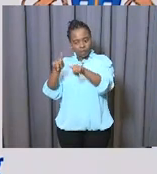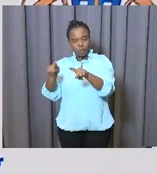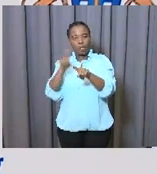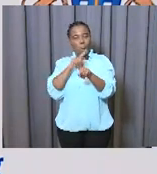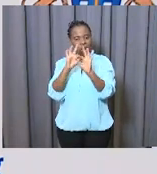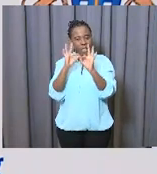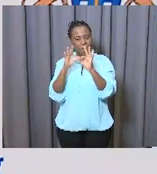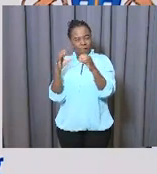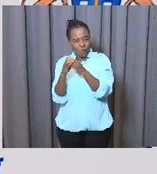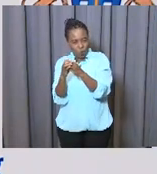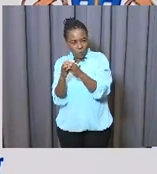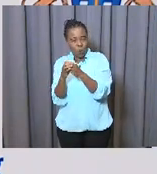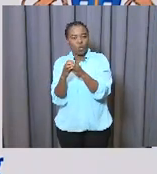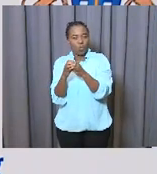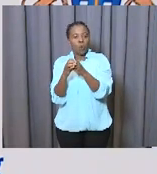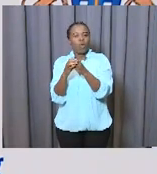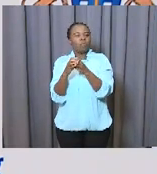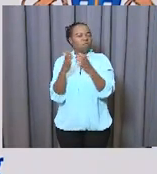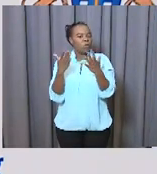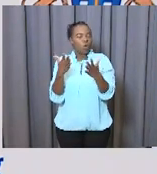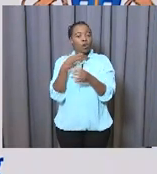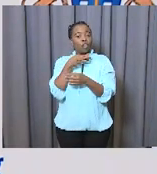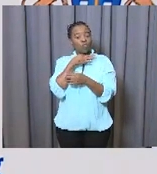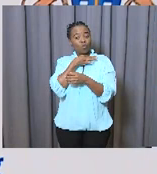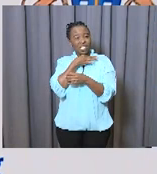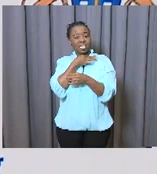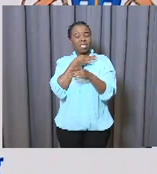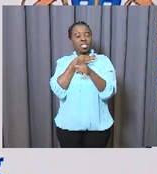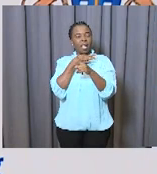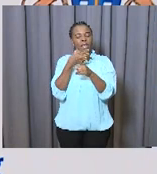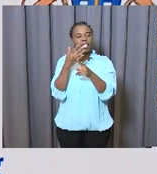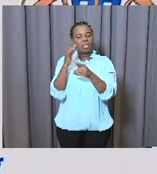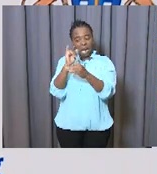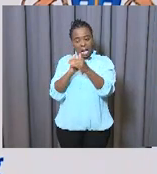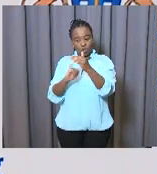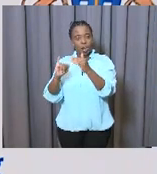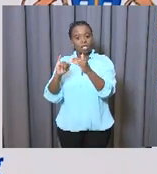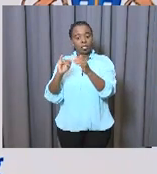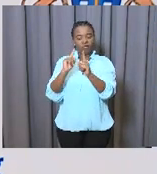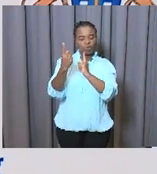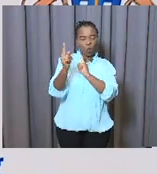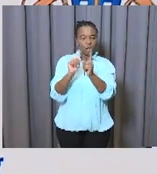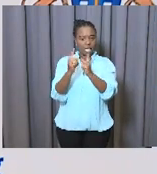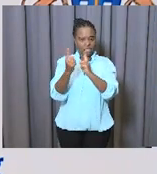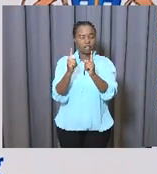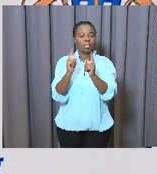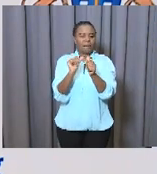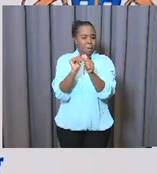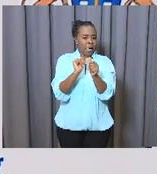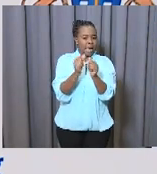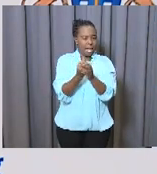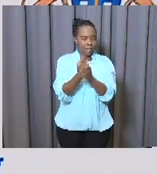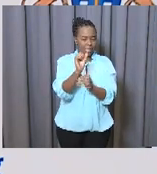together. The potential for isolation and social distancing is better.